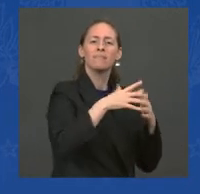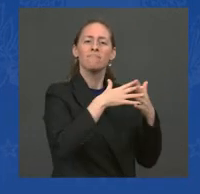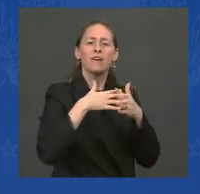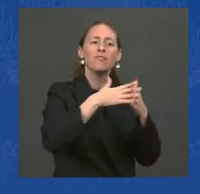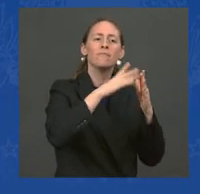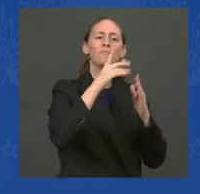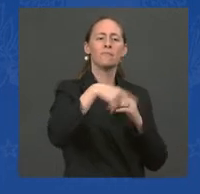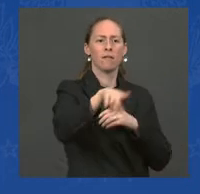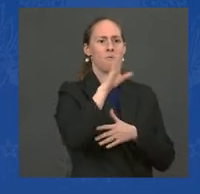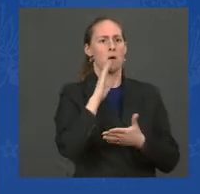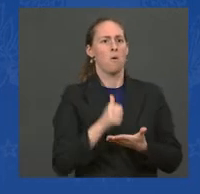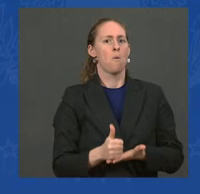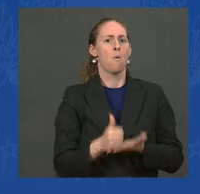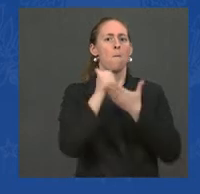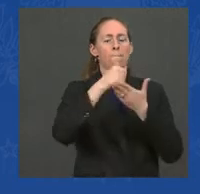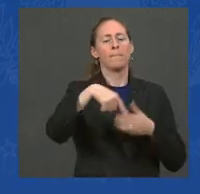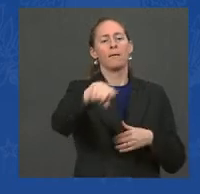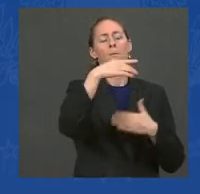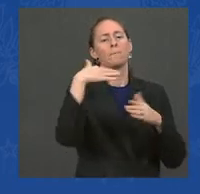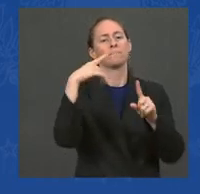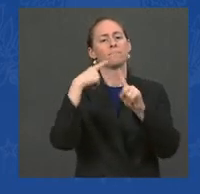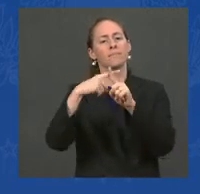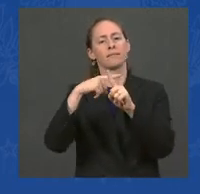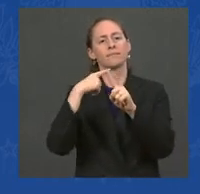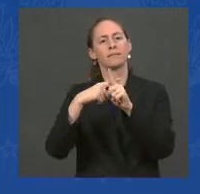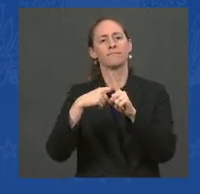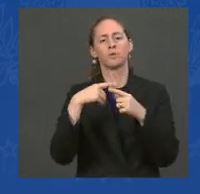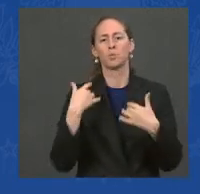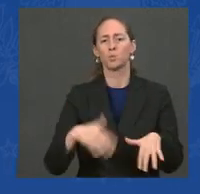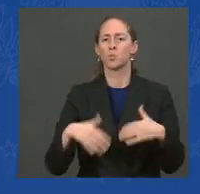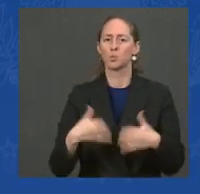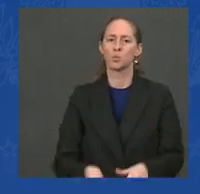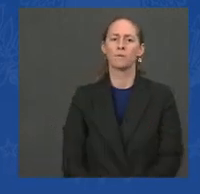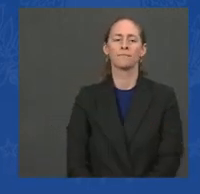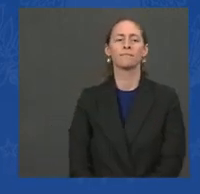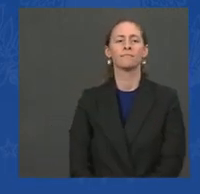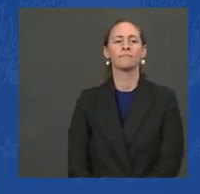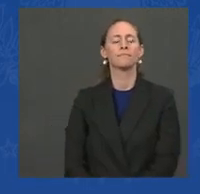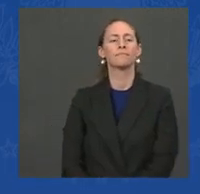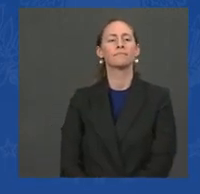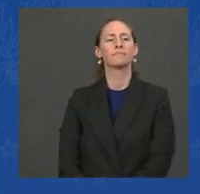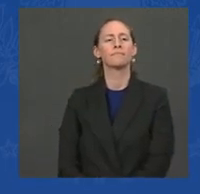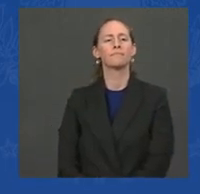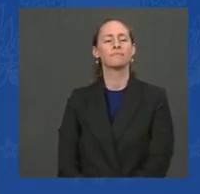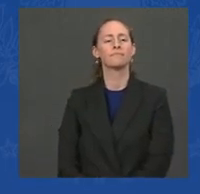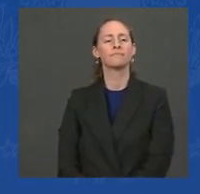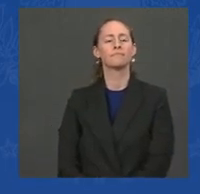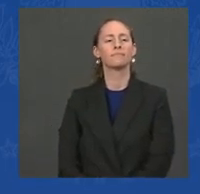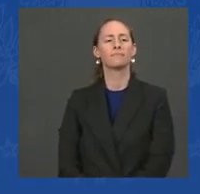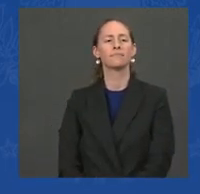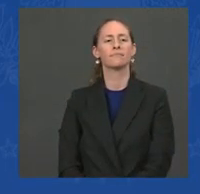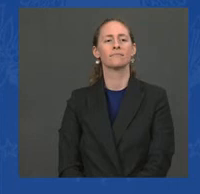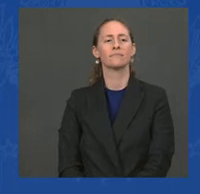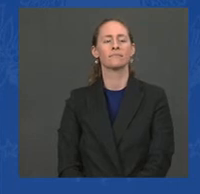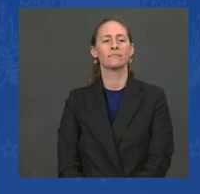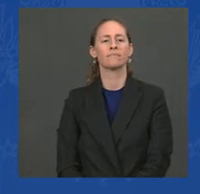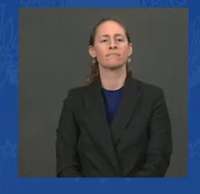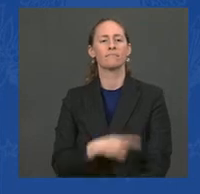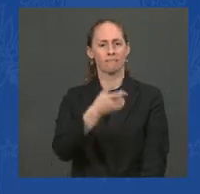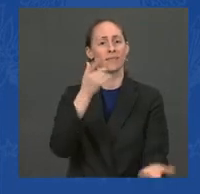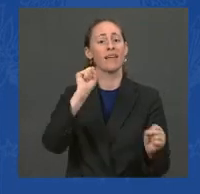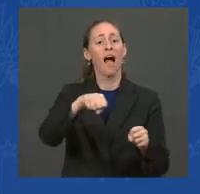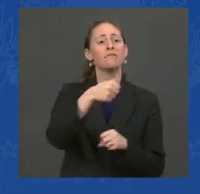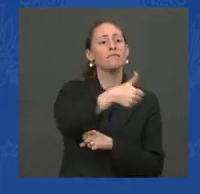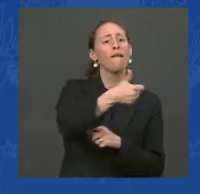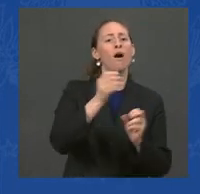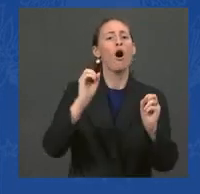who are just looking for a little bit of breathing room, a fair chance to build a decent middle-class life, to succeed and thrive instead of